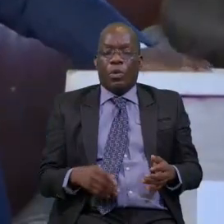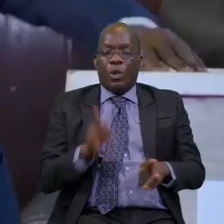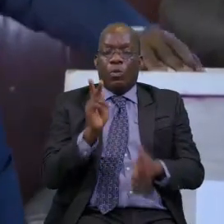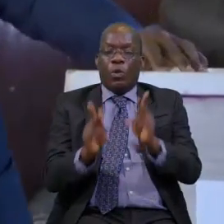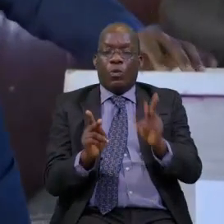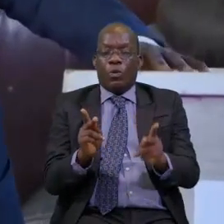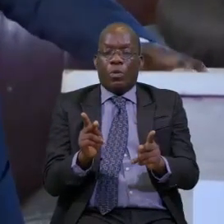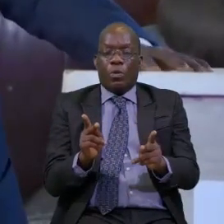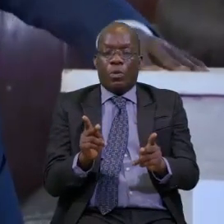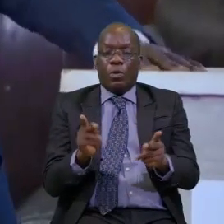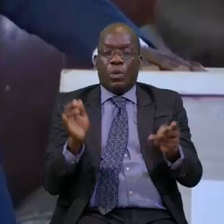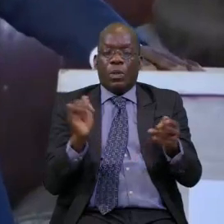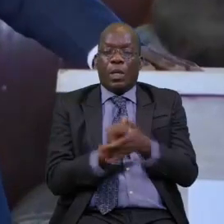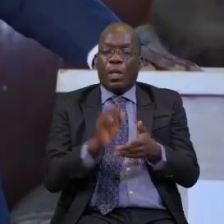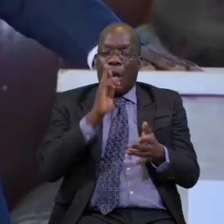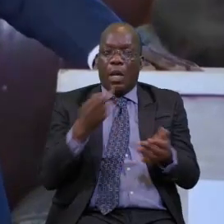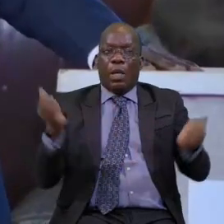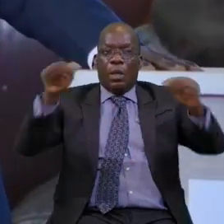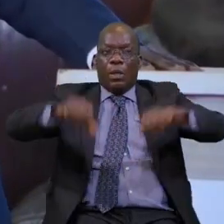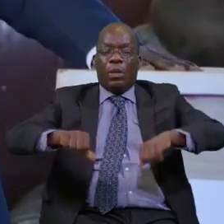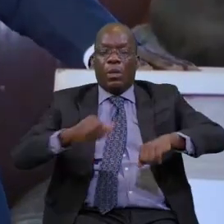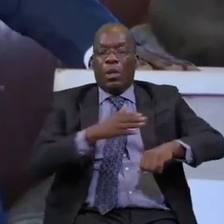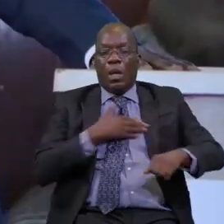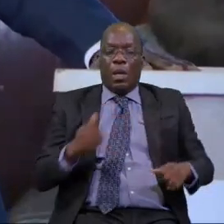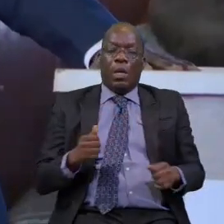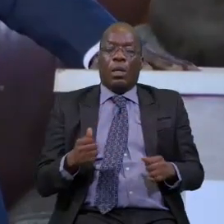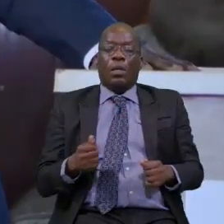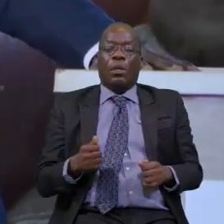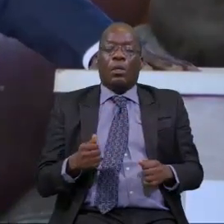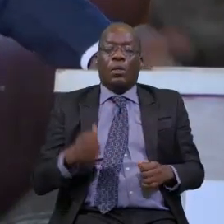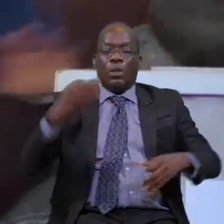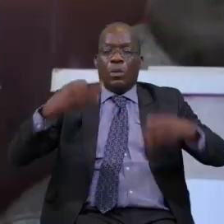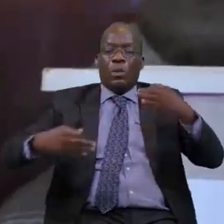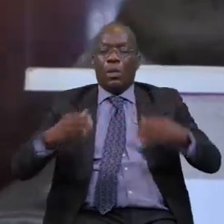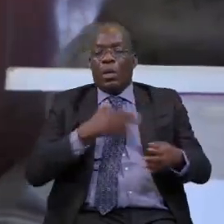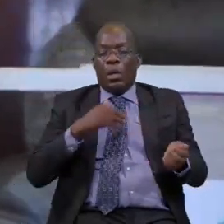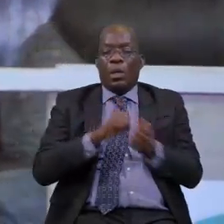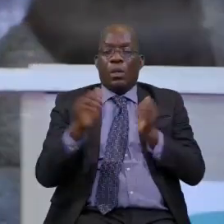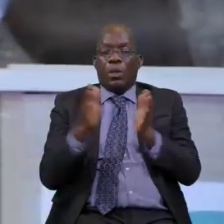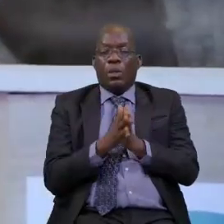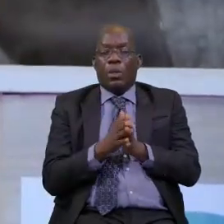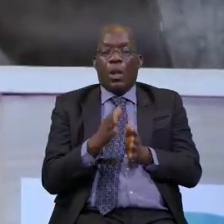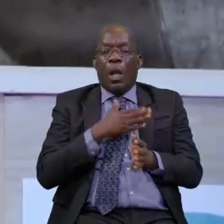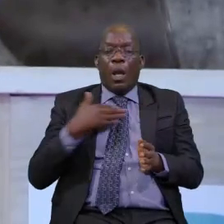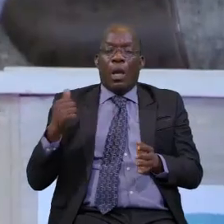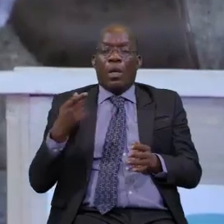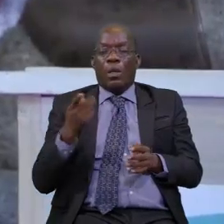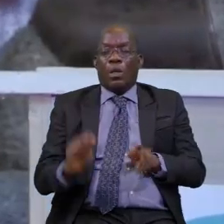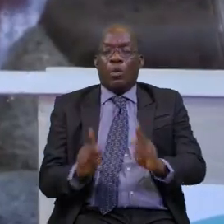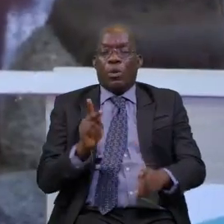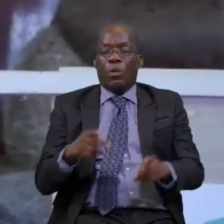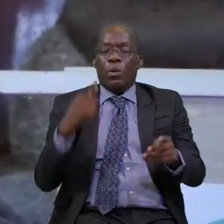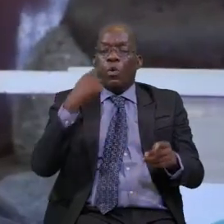are damned and doomed and destroyed and the people who are